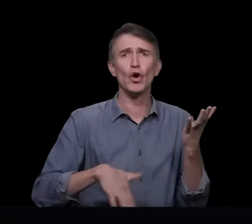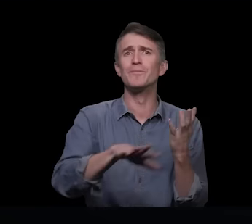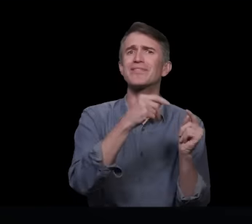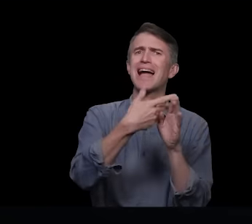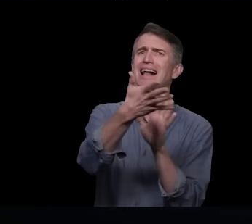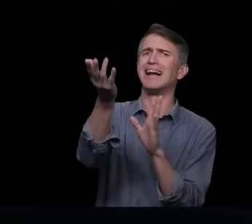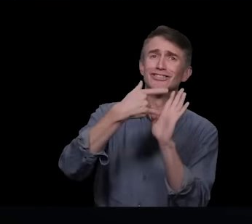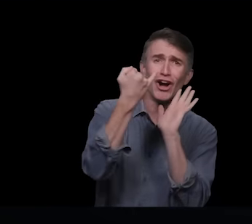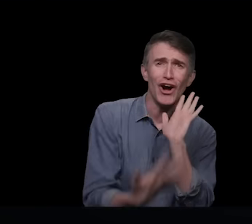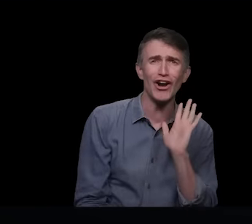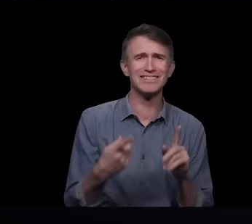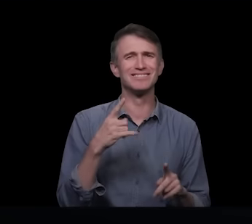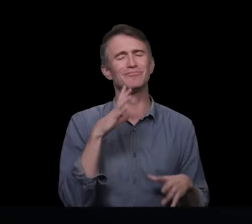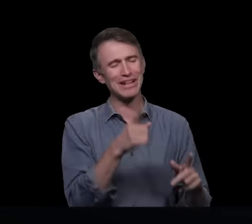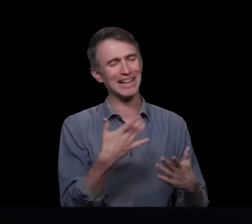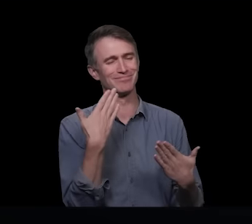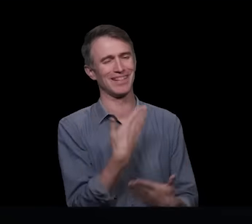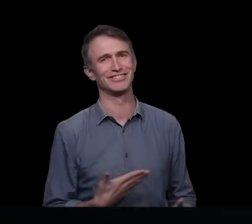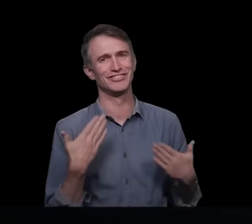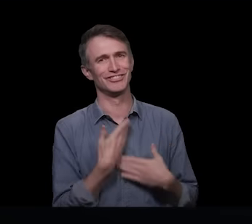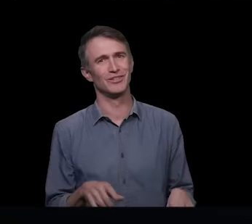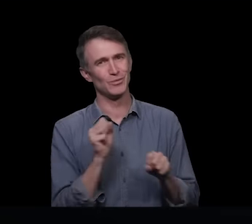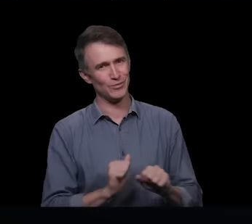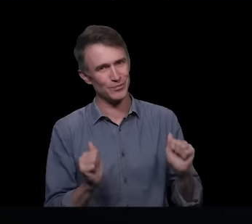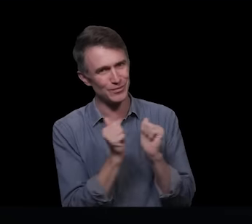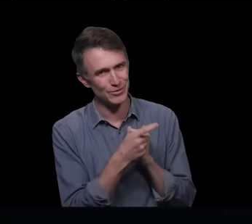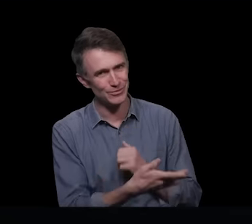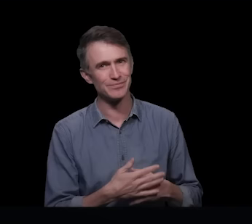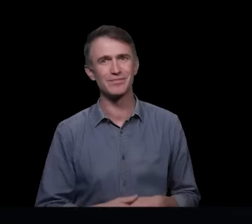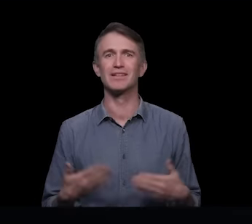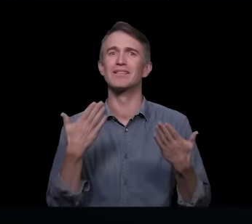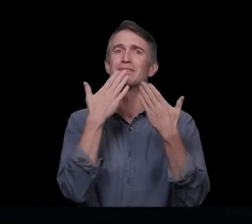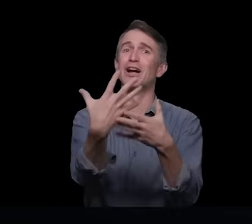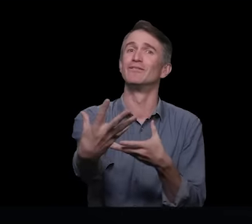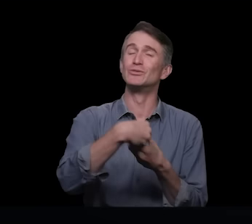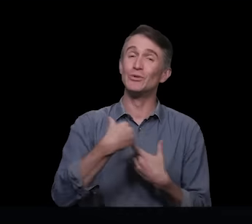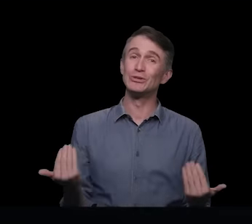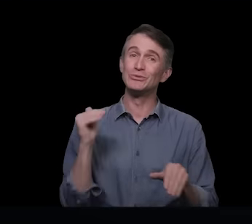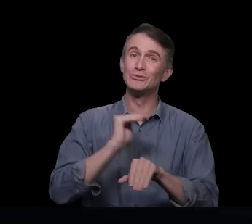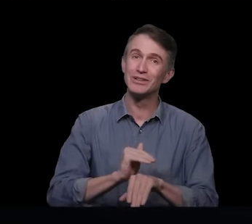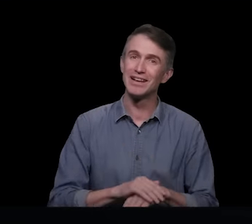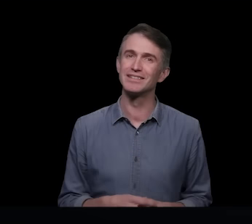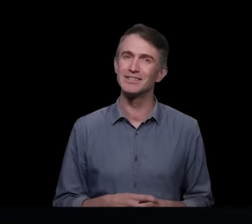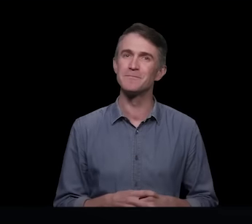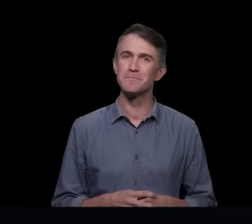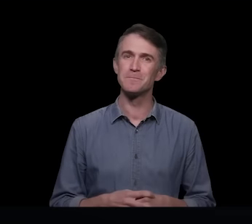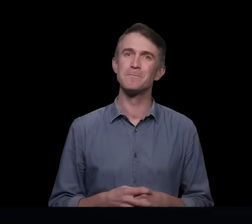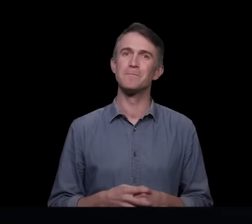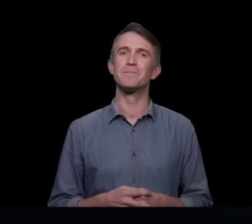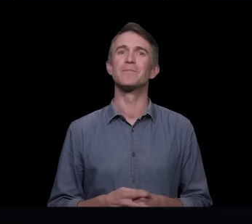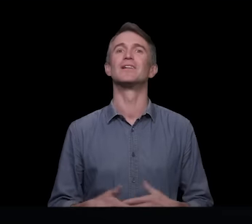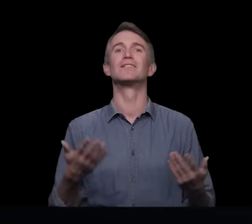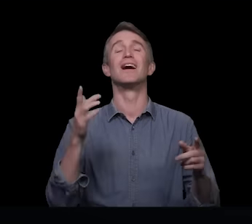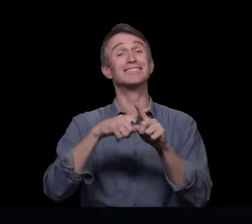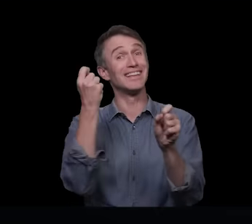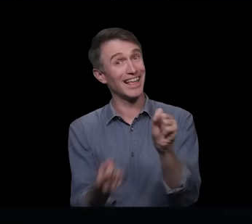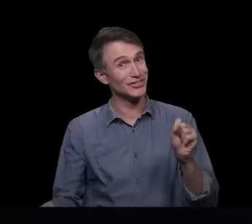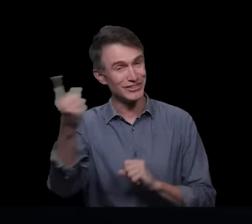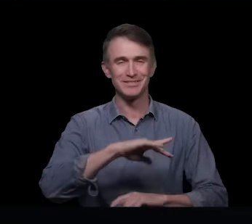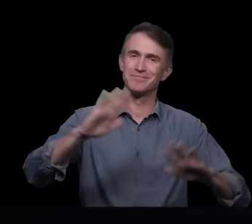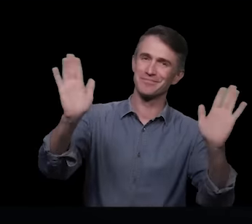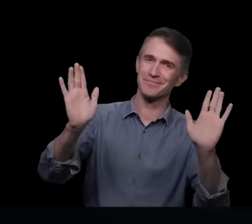an artist. It's been such a pleasure. Pleasure. They shake hands. And thank you all for joining us here tonight. Until next year. Hey,